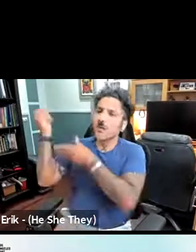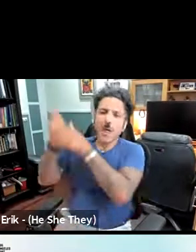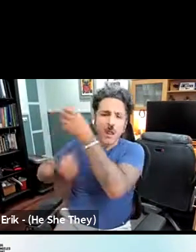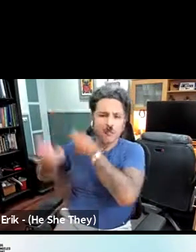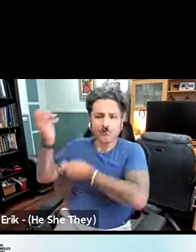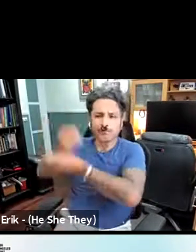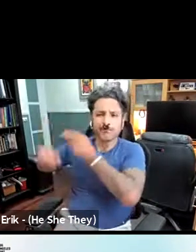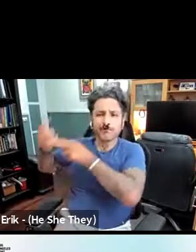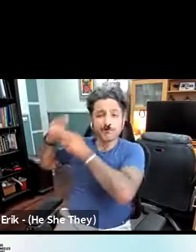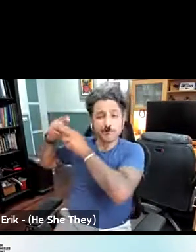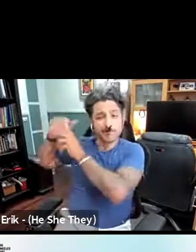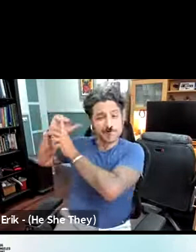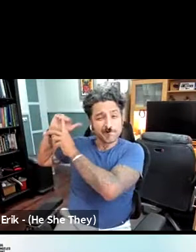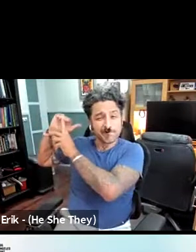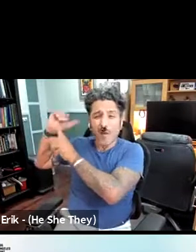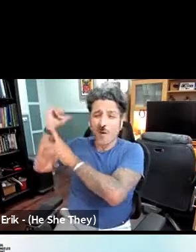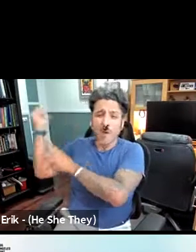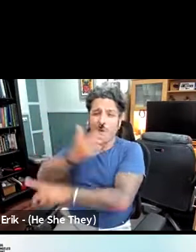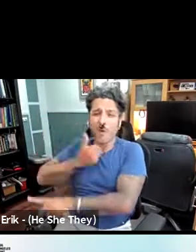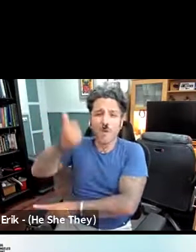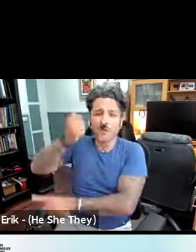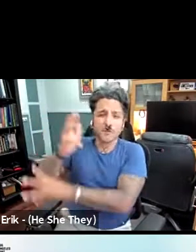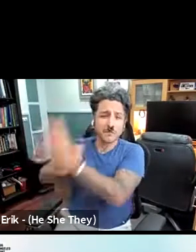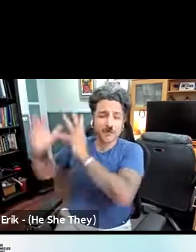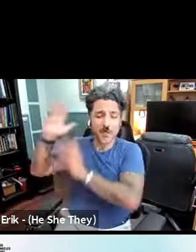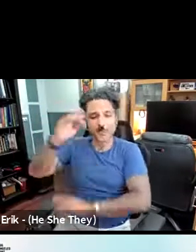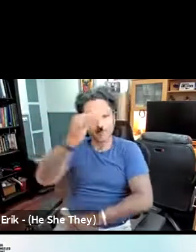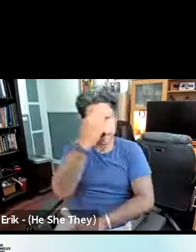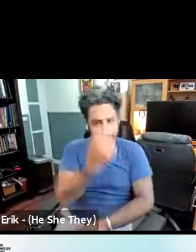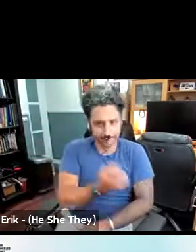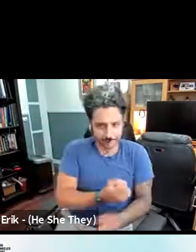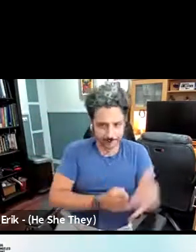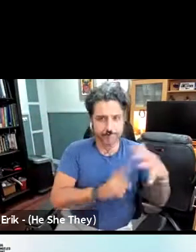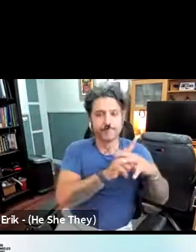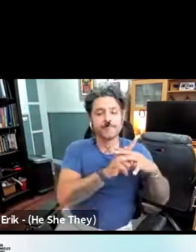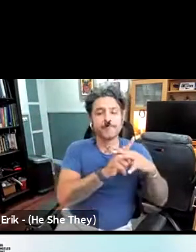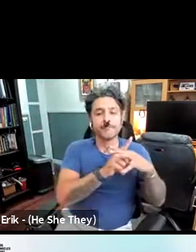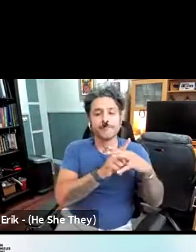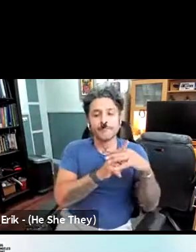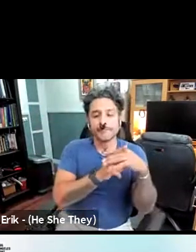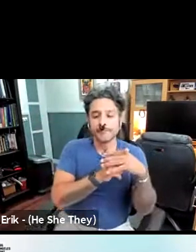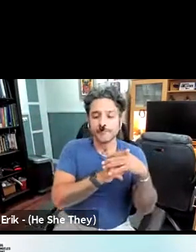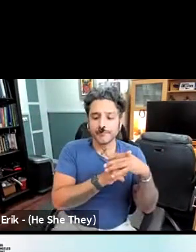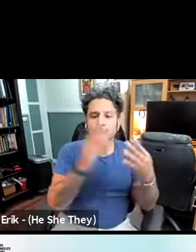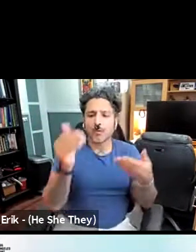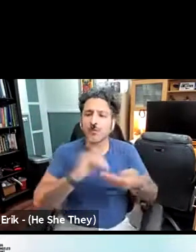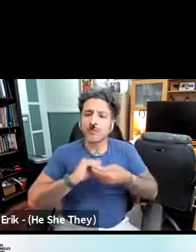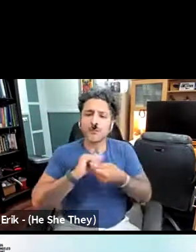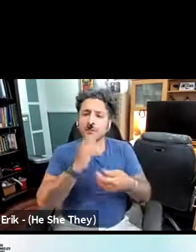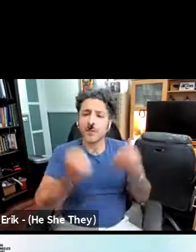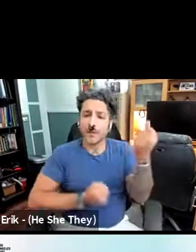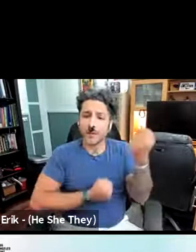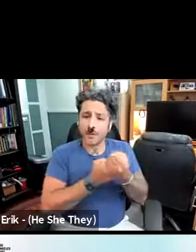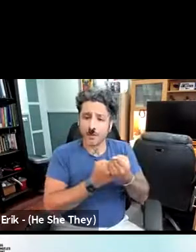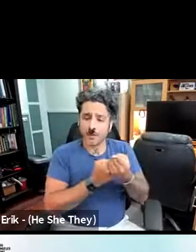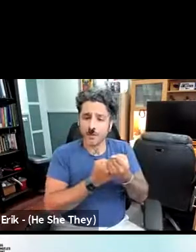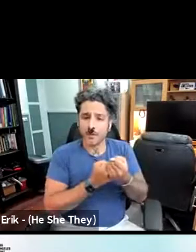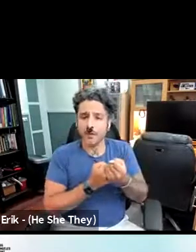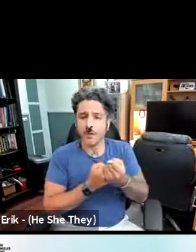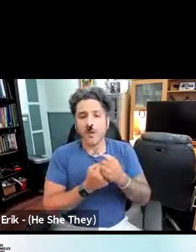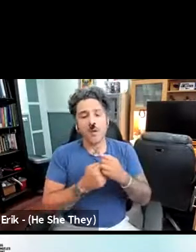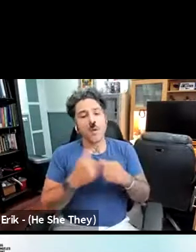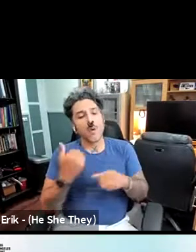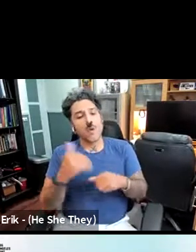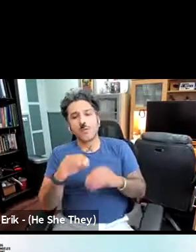Yeah. I think I'm thinking, like, something that just came to mind as far as mutual aid goes is